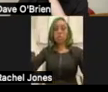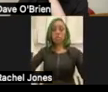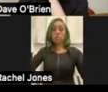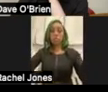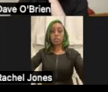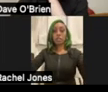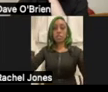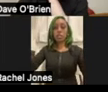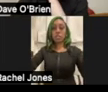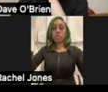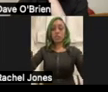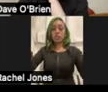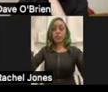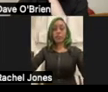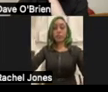expression